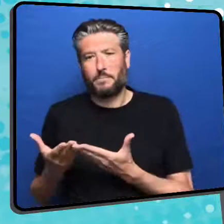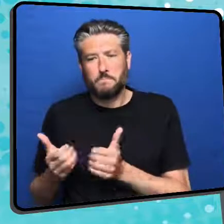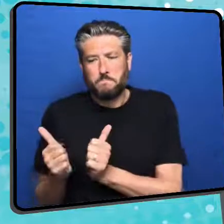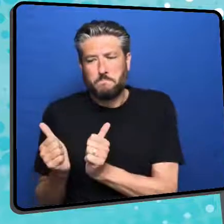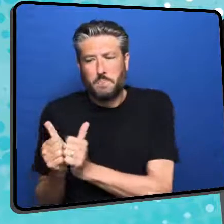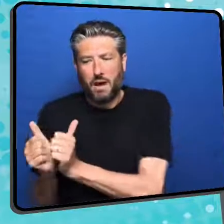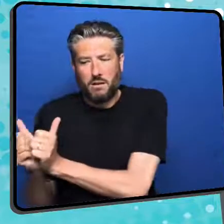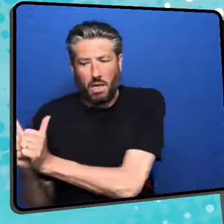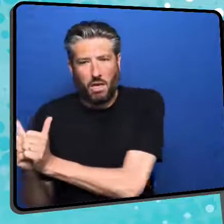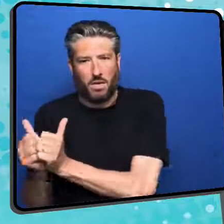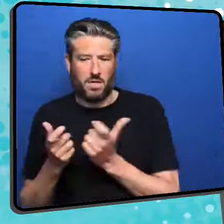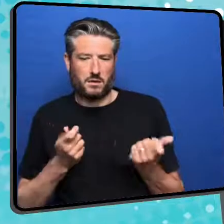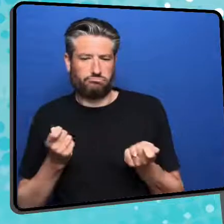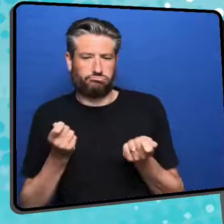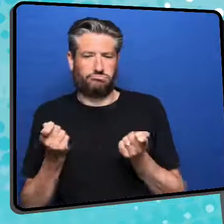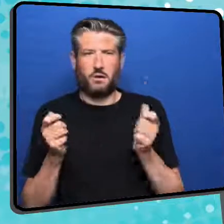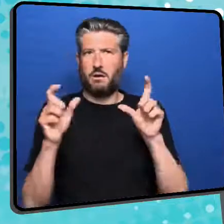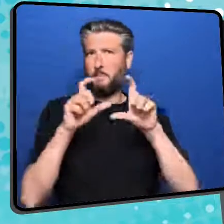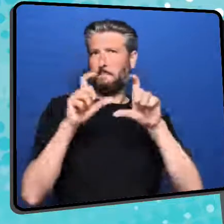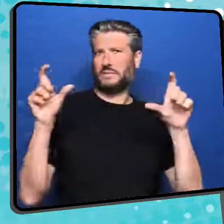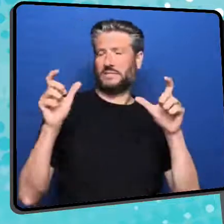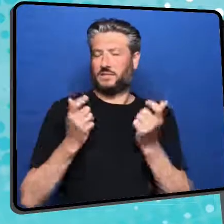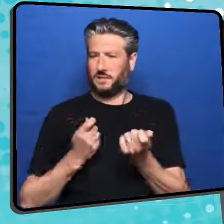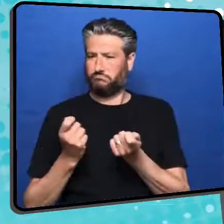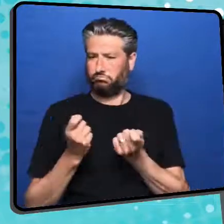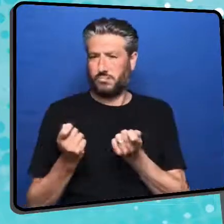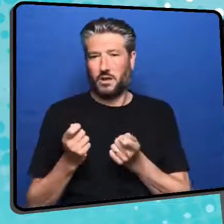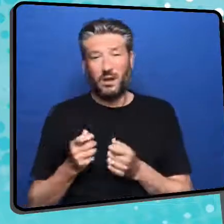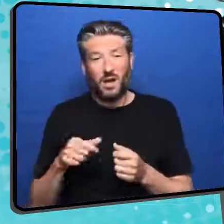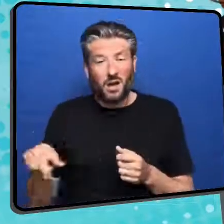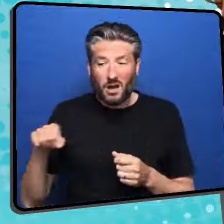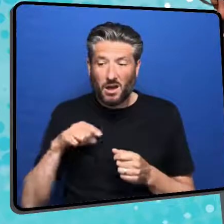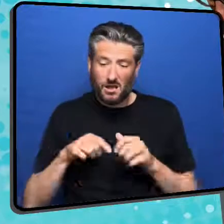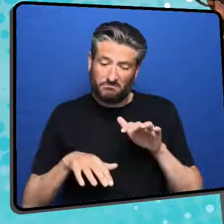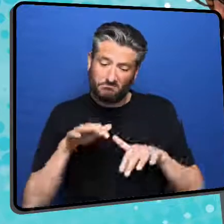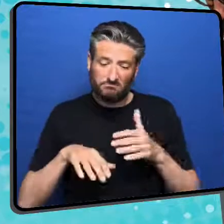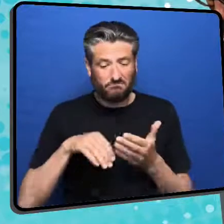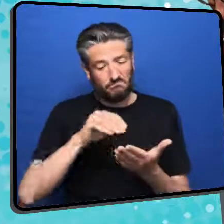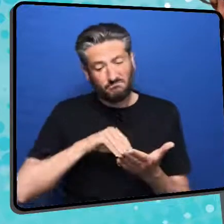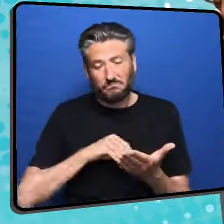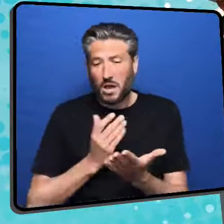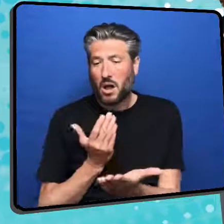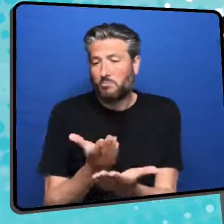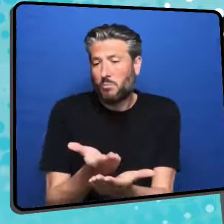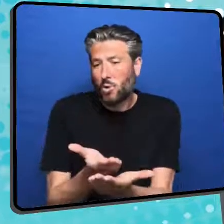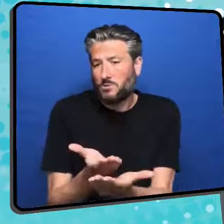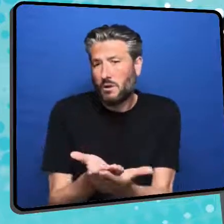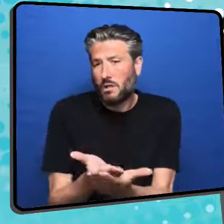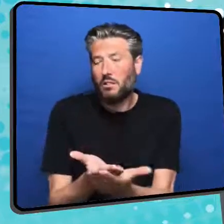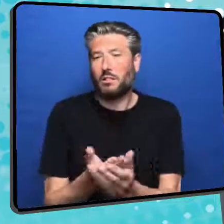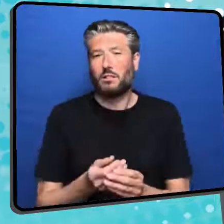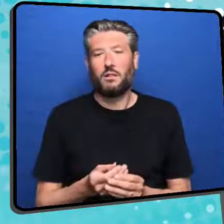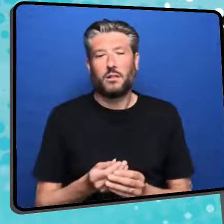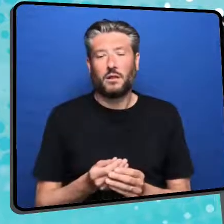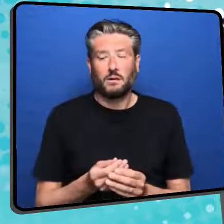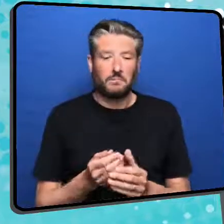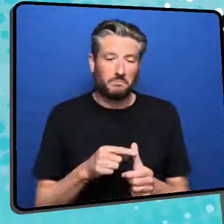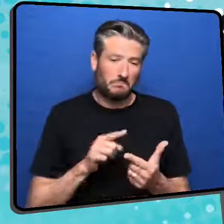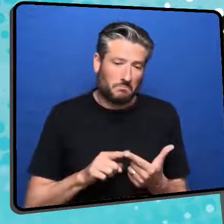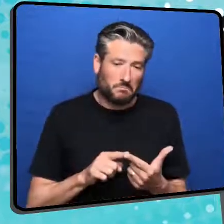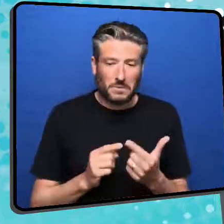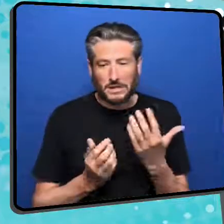actually developing a business question and putting it into a data science project, or at least trying to